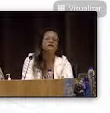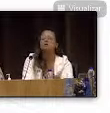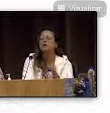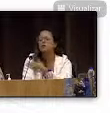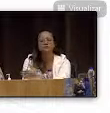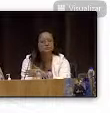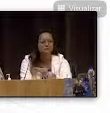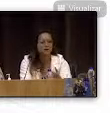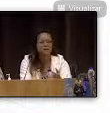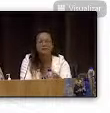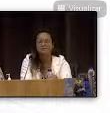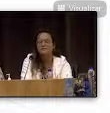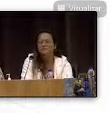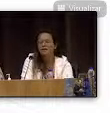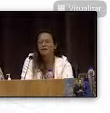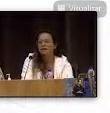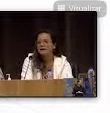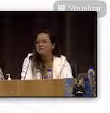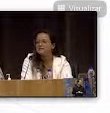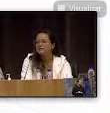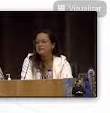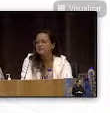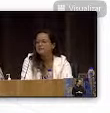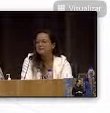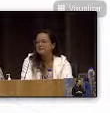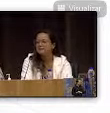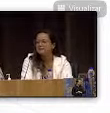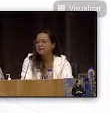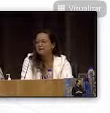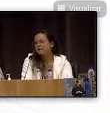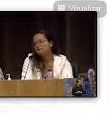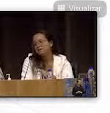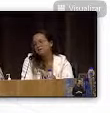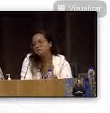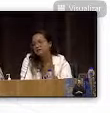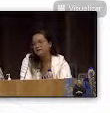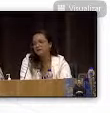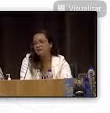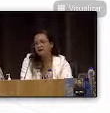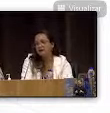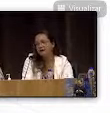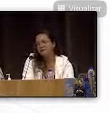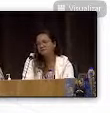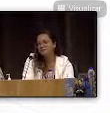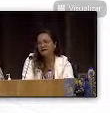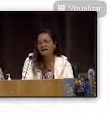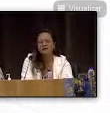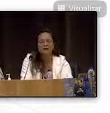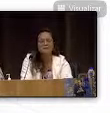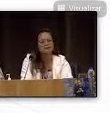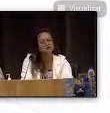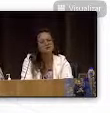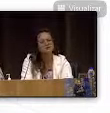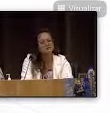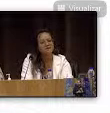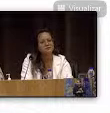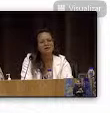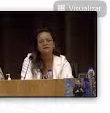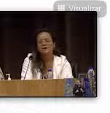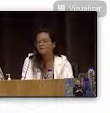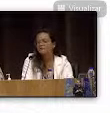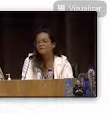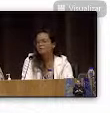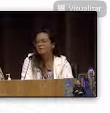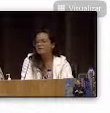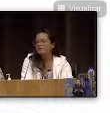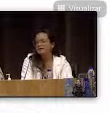would go to a smaller hospital. Those who participated in the research, these were smaller data,